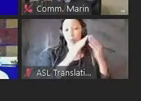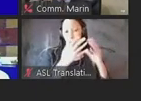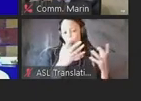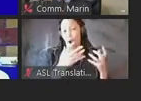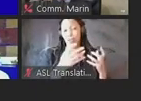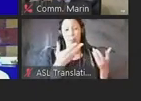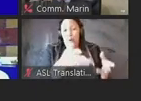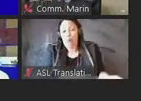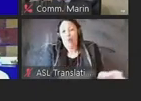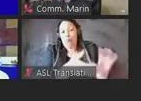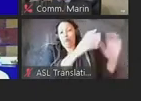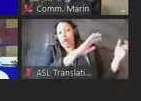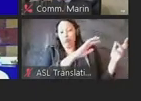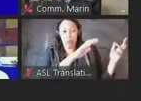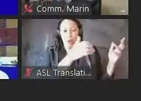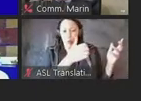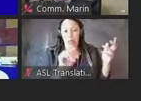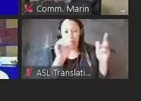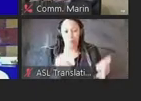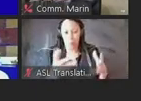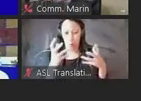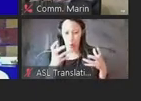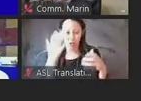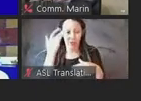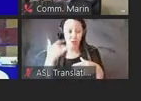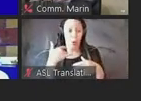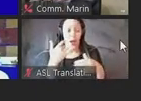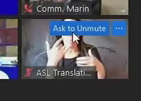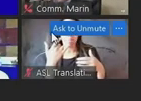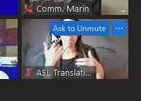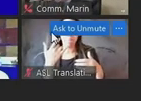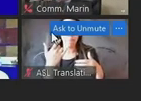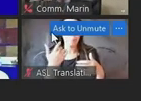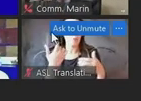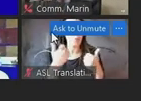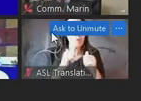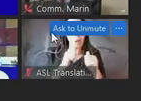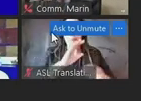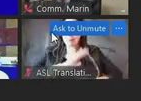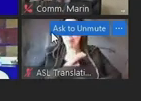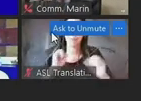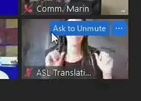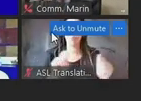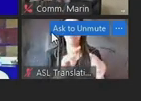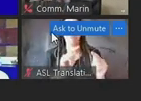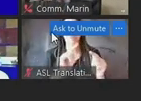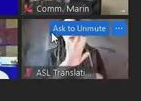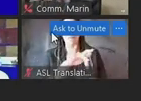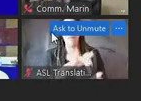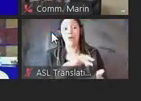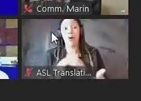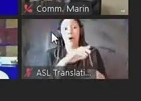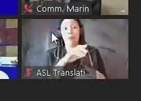don't desire to disrupt what anybody wants. That's why we're Tootsie also. We're trying to satisfy everybody. In the middle of it, an